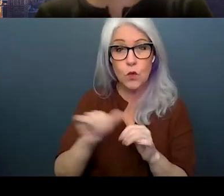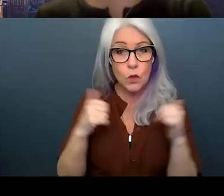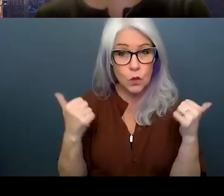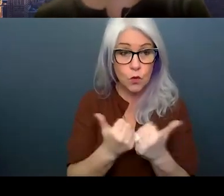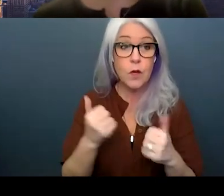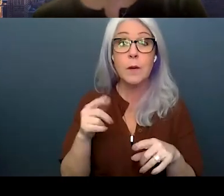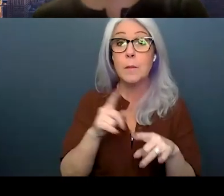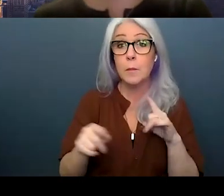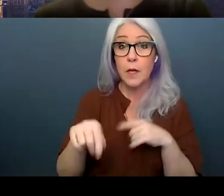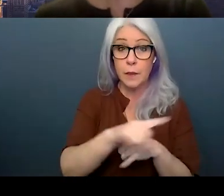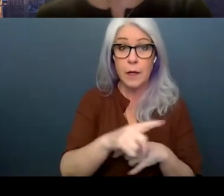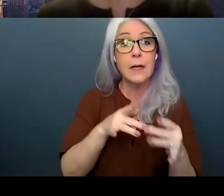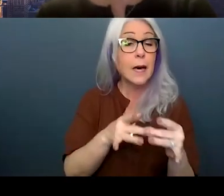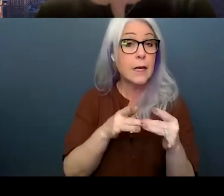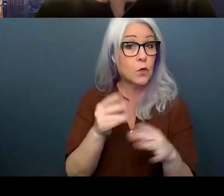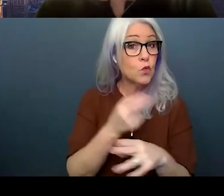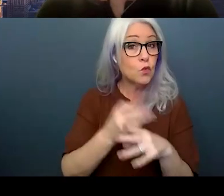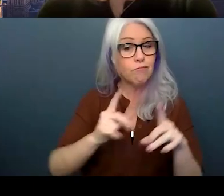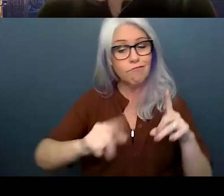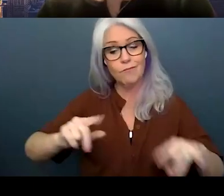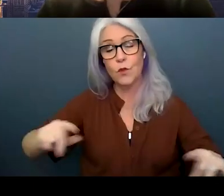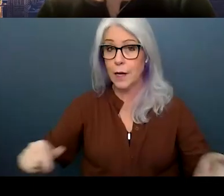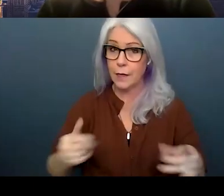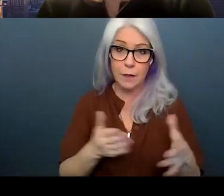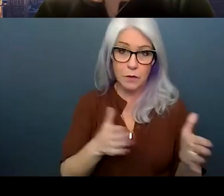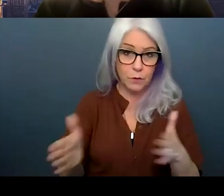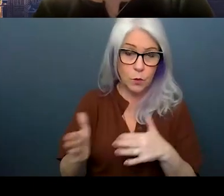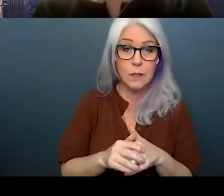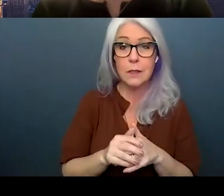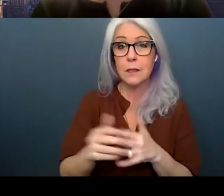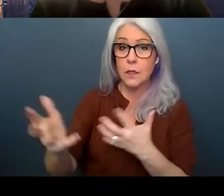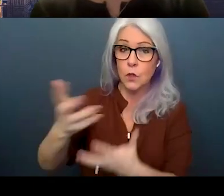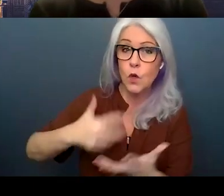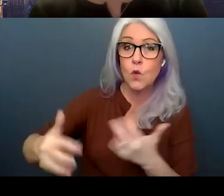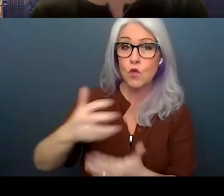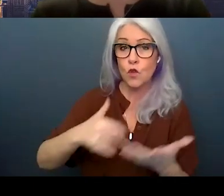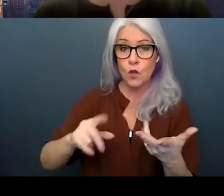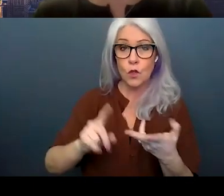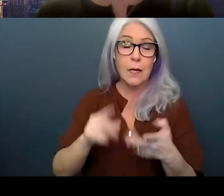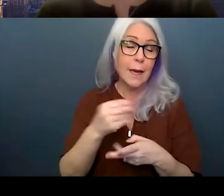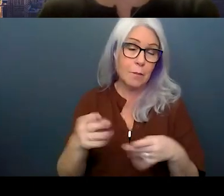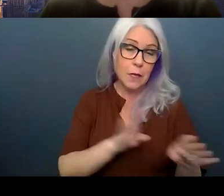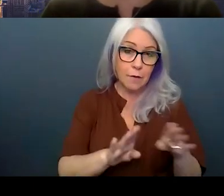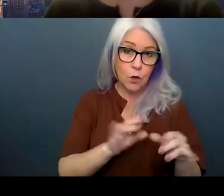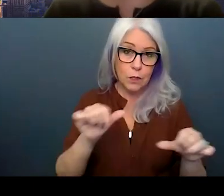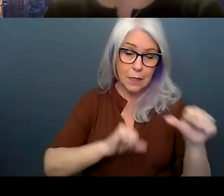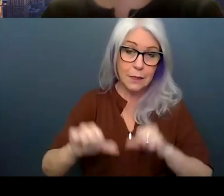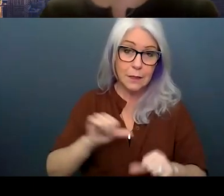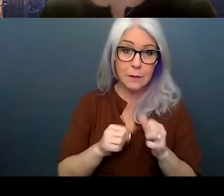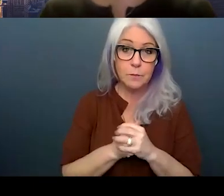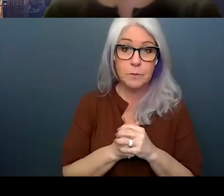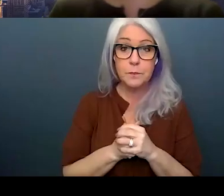the guide is used in a variety of disciplines, including social, and behavioral sciences,